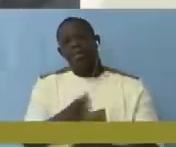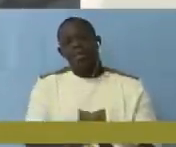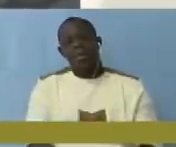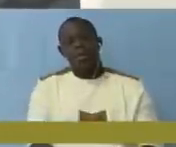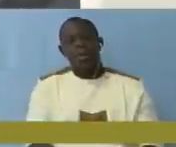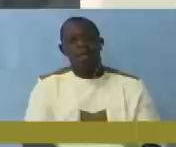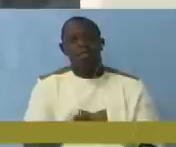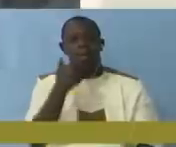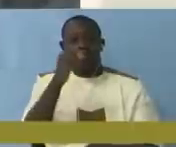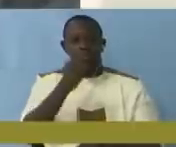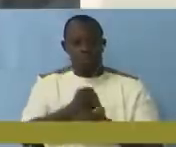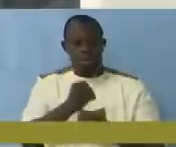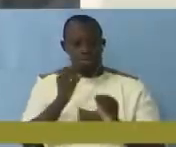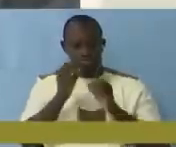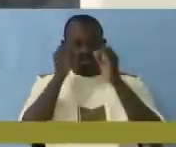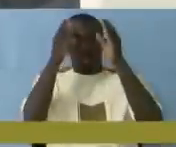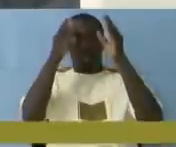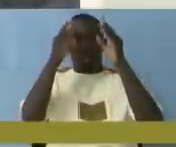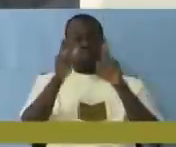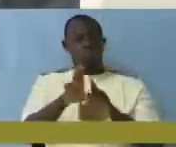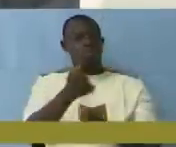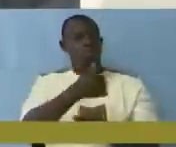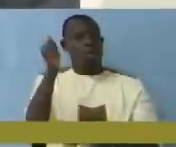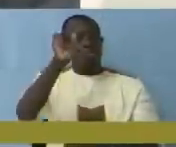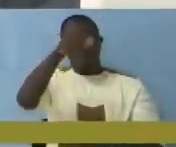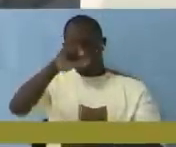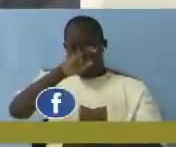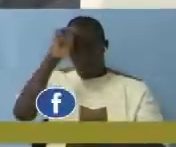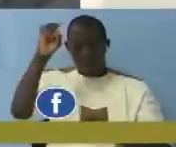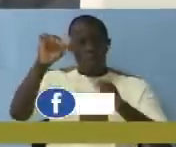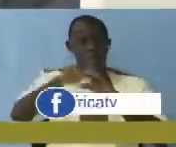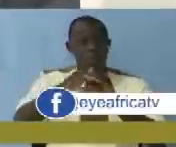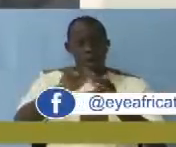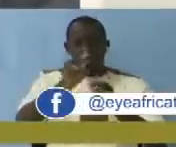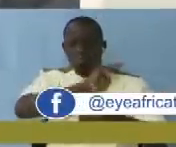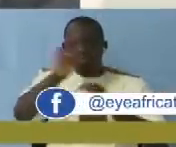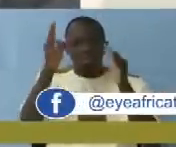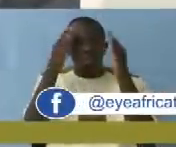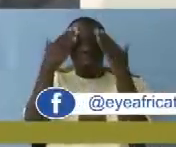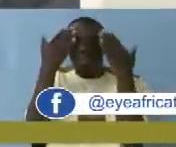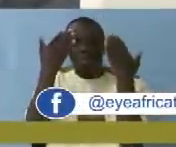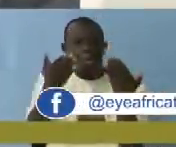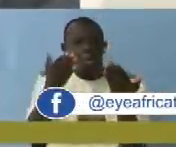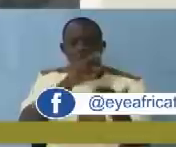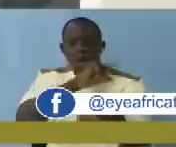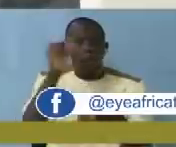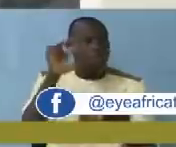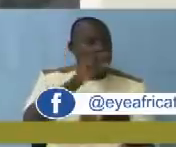Would it surprise you that some of your staff don't even know the names of the various departments?